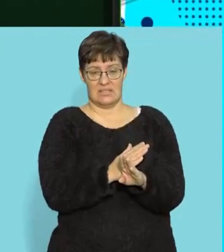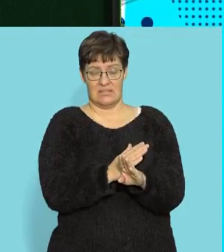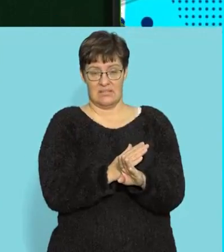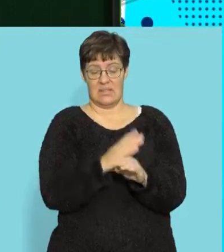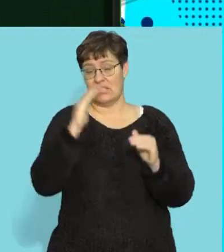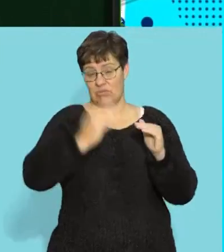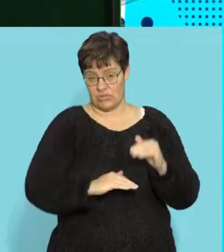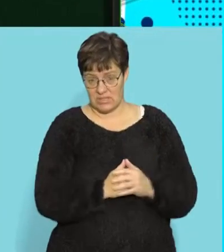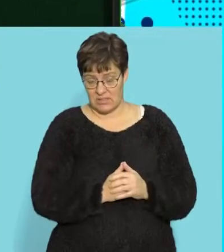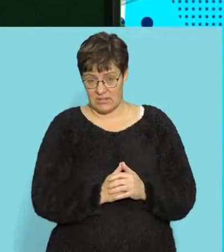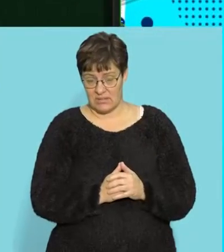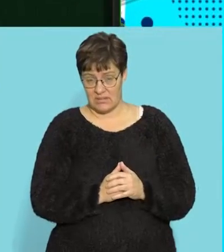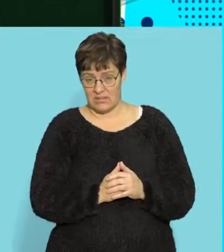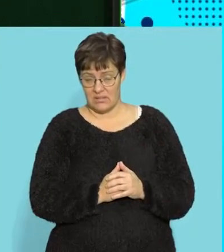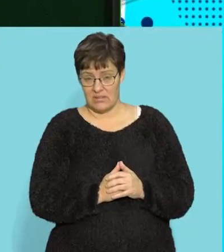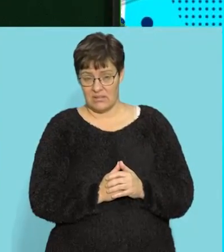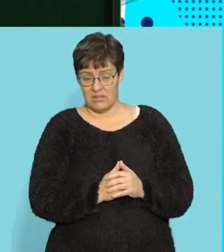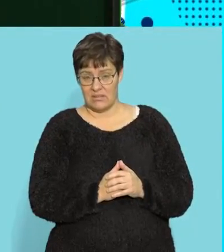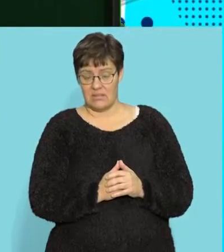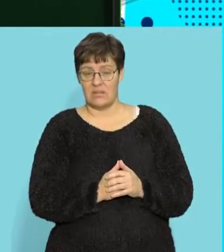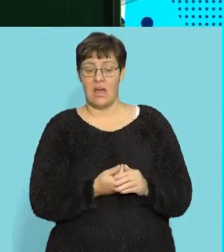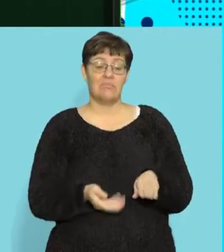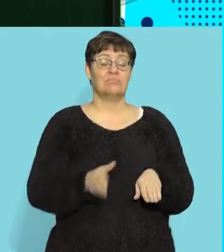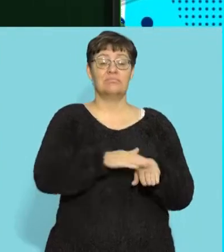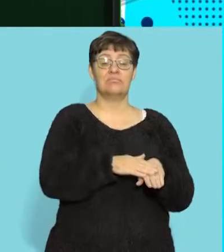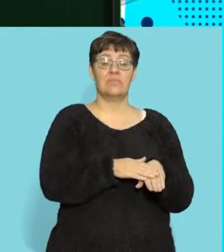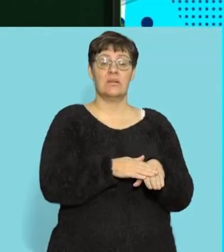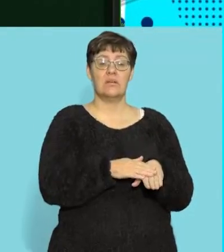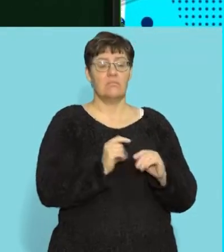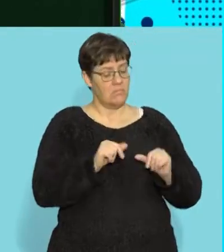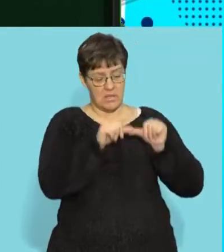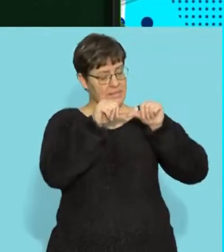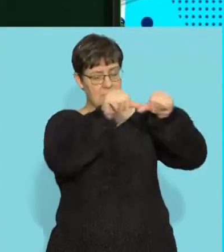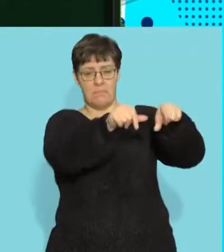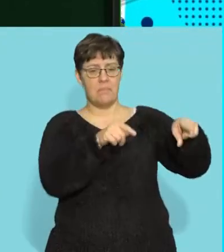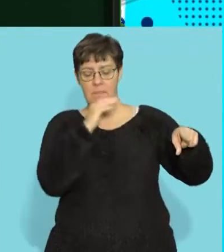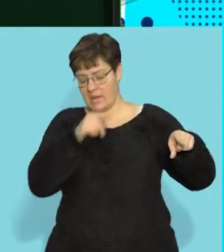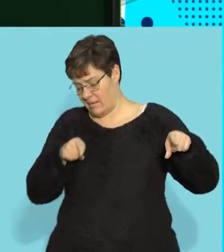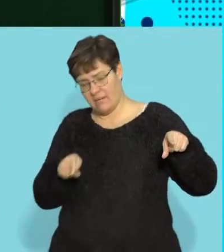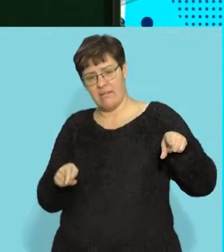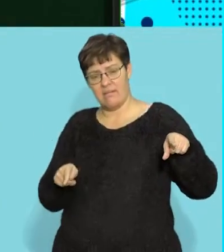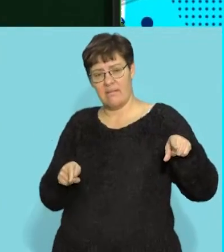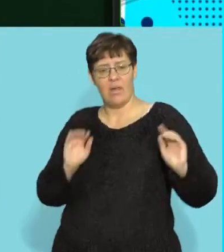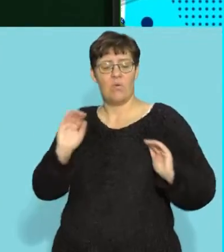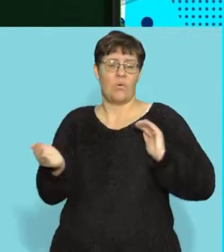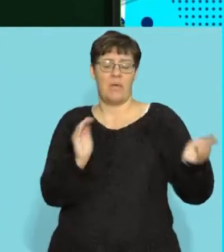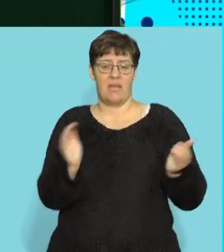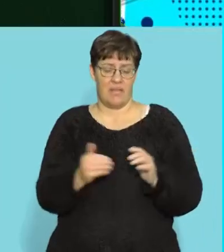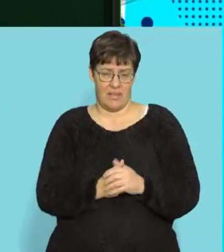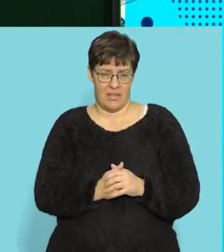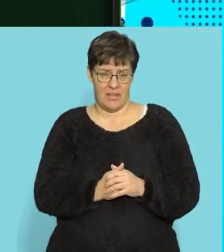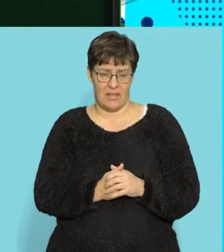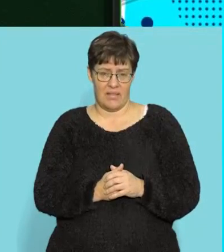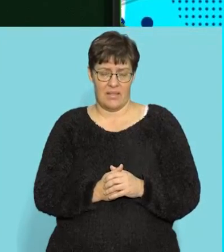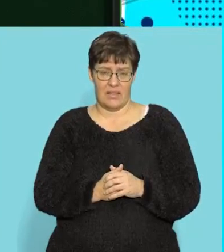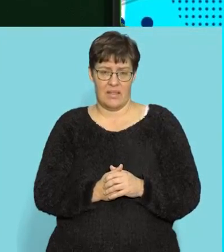the external circuit. So if the current, which is the main current, the total current remains constant, it simply means that by comparison,